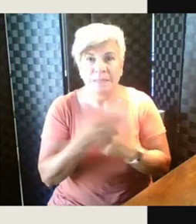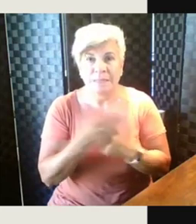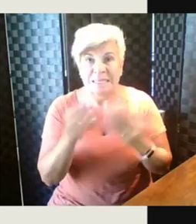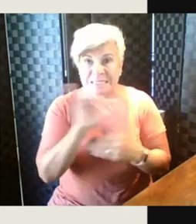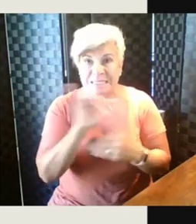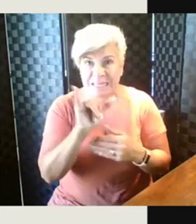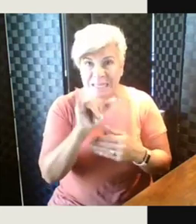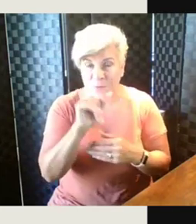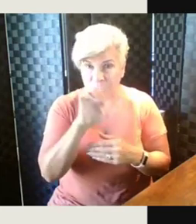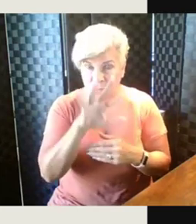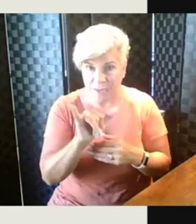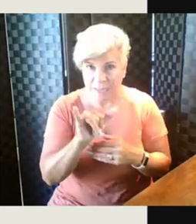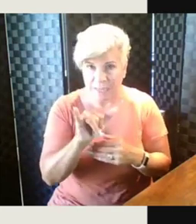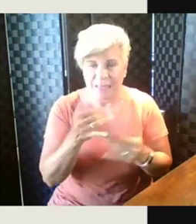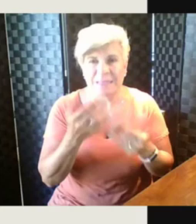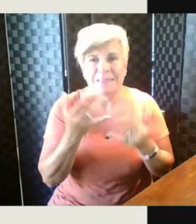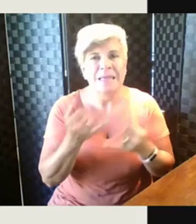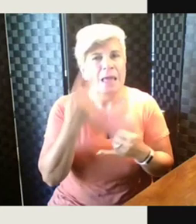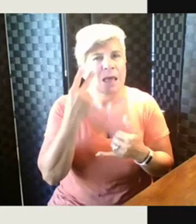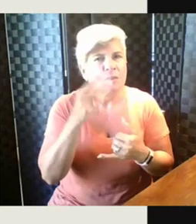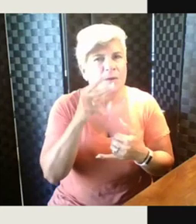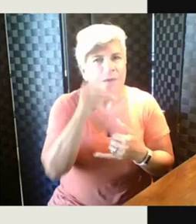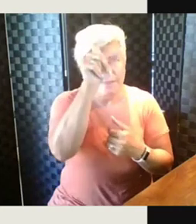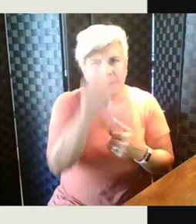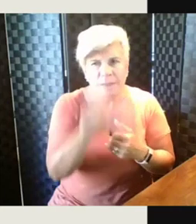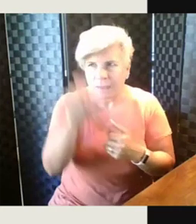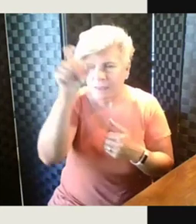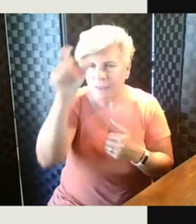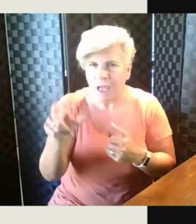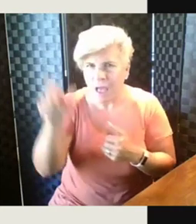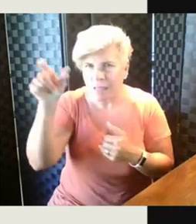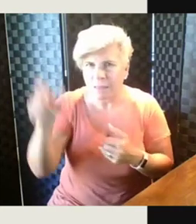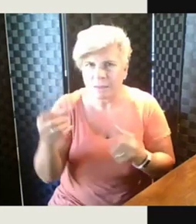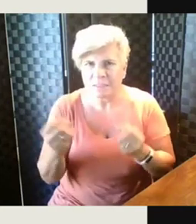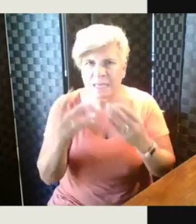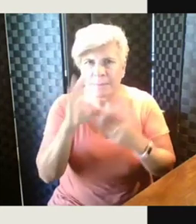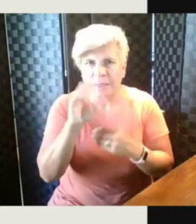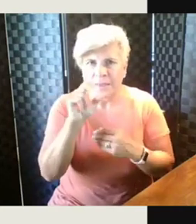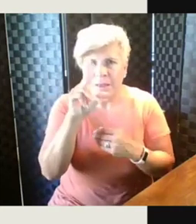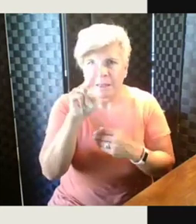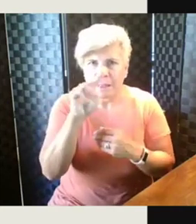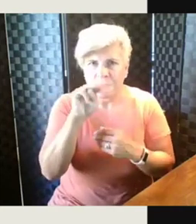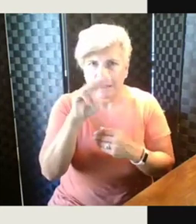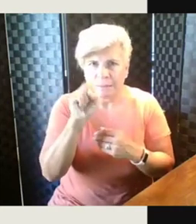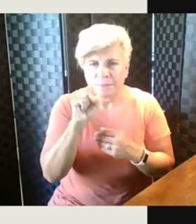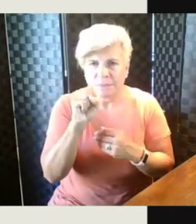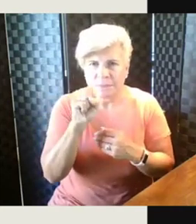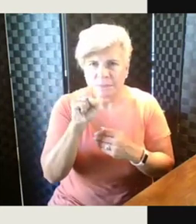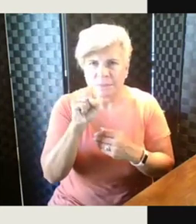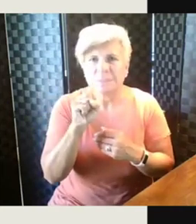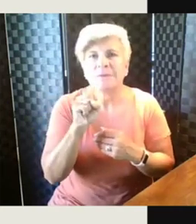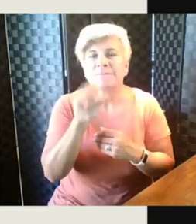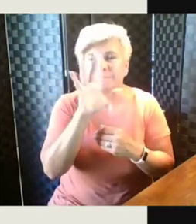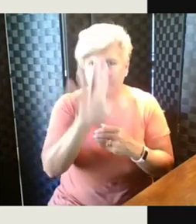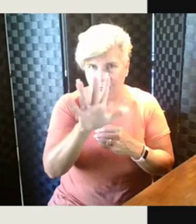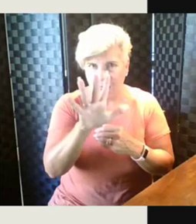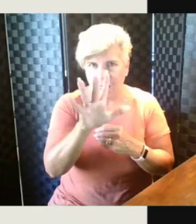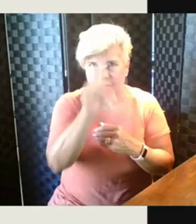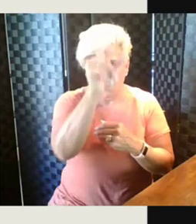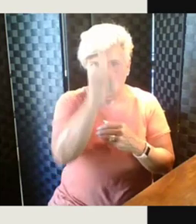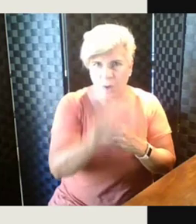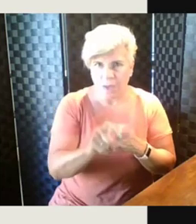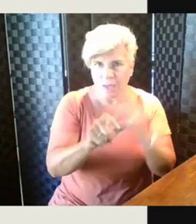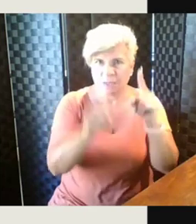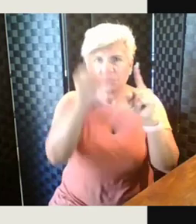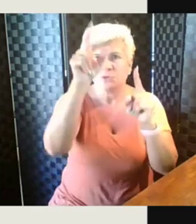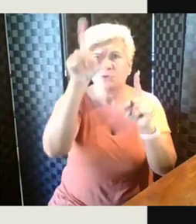Here is the same array, but let's look at the columns. How many columns do you see? That's right, 5.